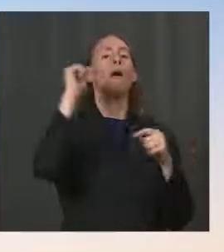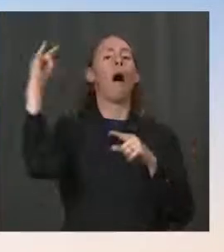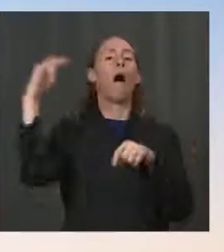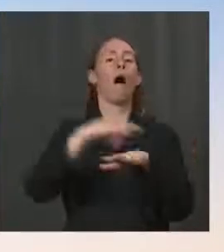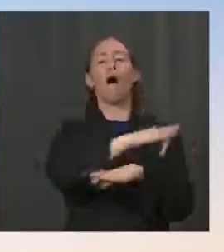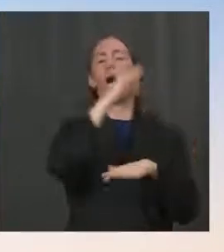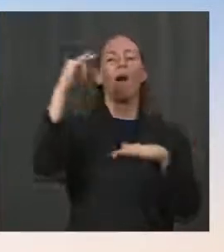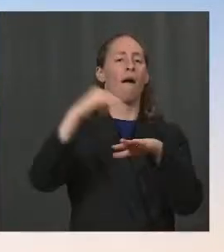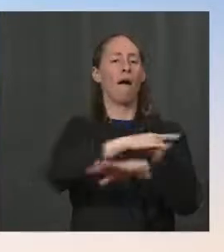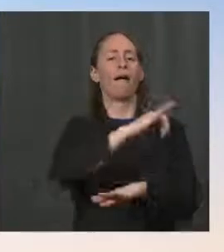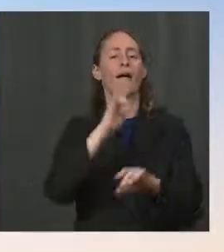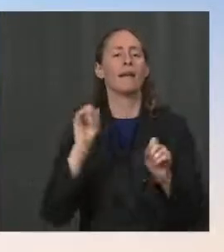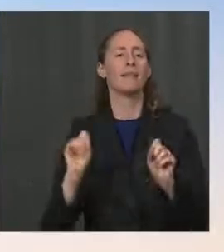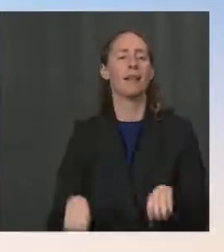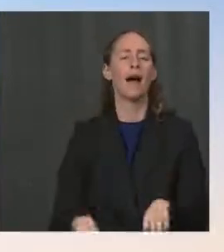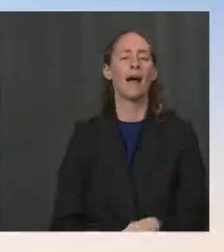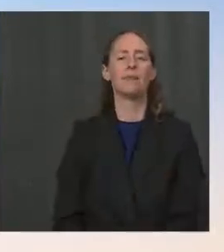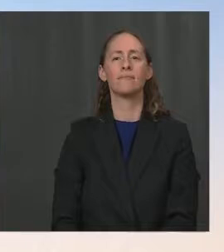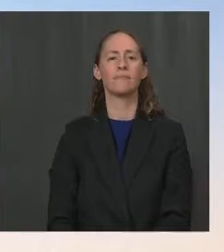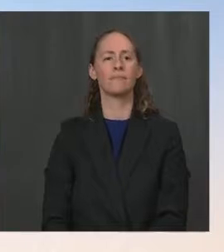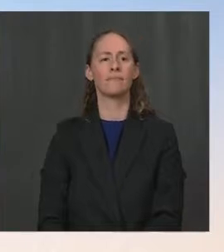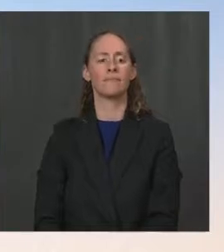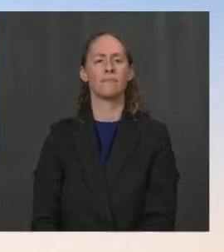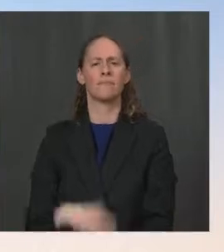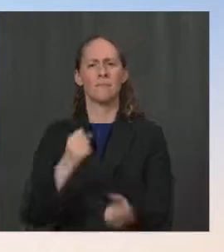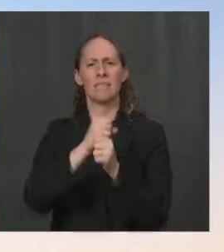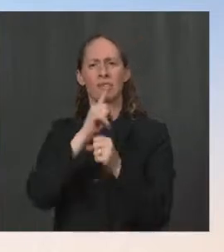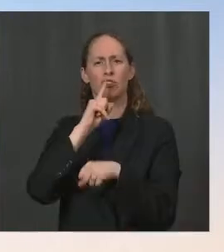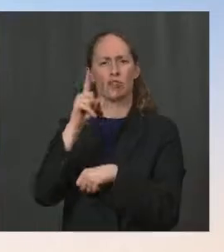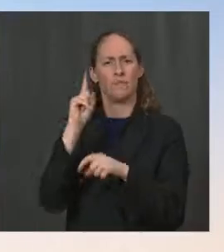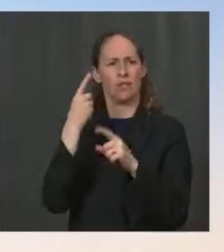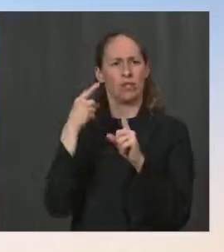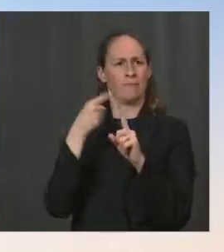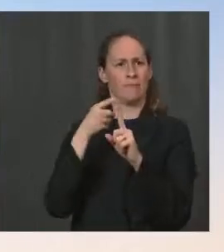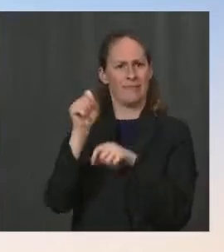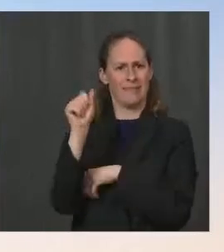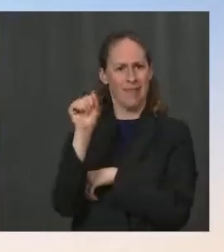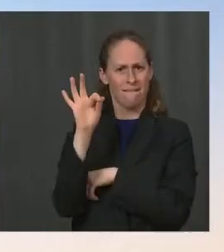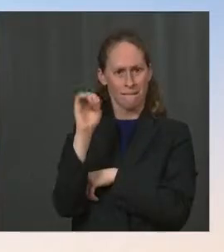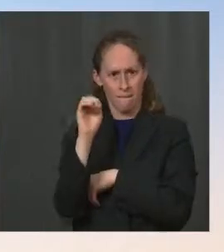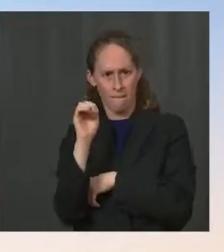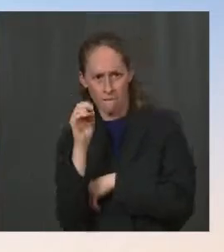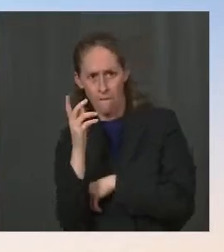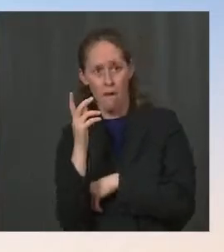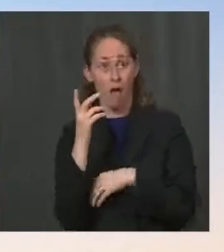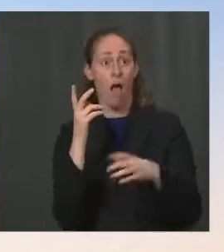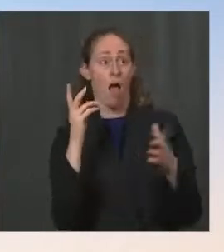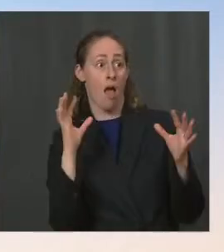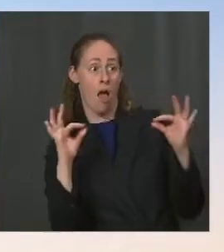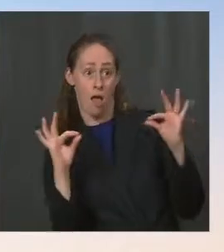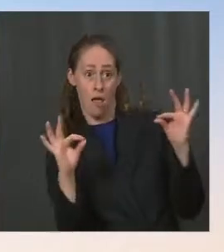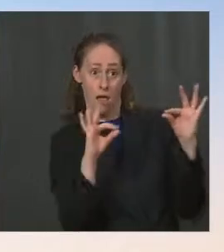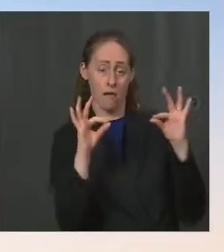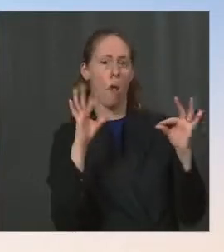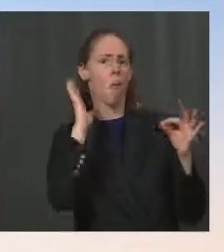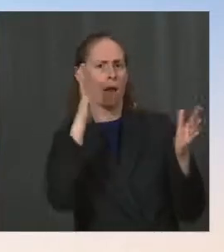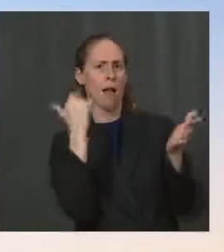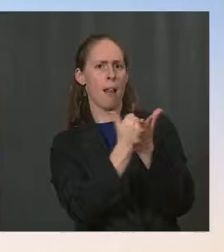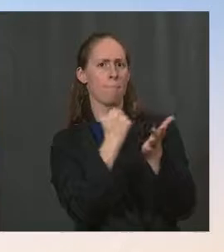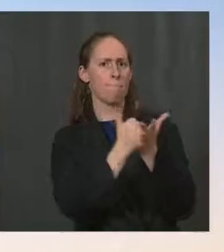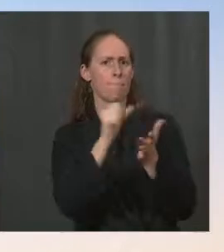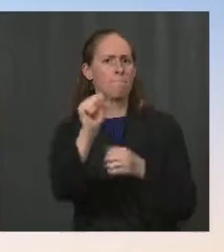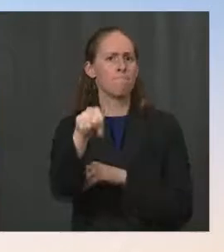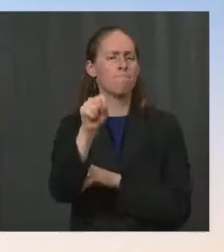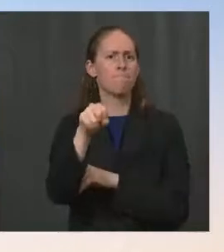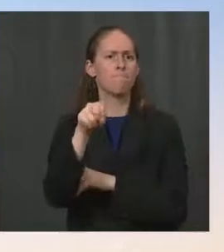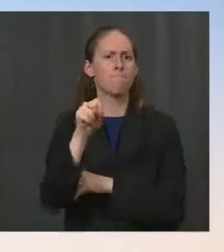and airplanes, I should say, up and running. That will have a huge impact once that is up and operational. The other piece is overland efforts. Now,